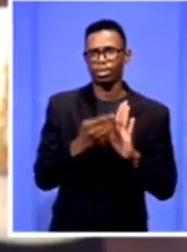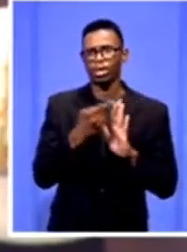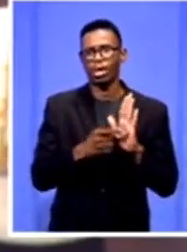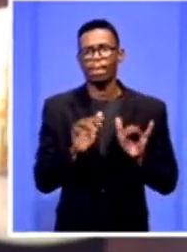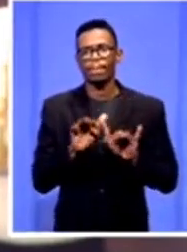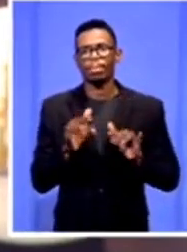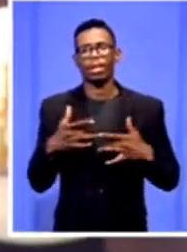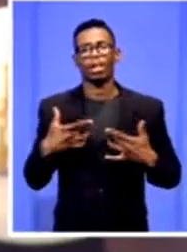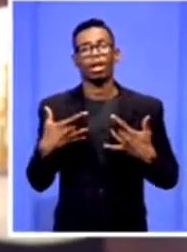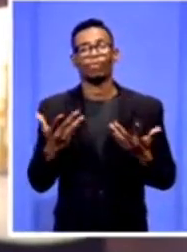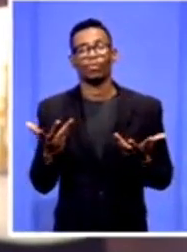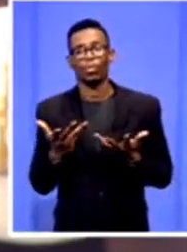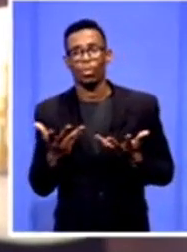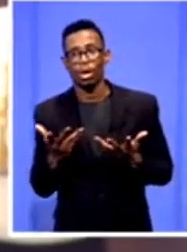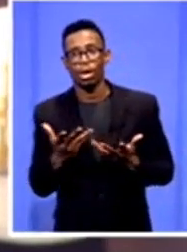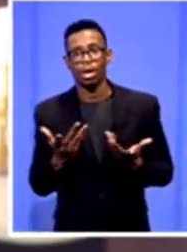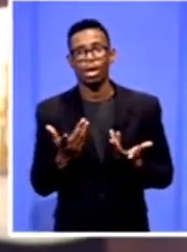Siboi, a ke tsebe ke kae